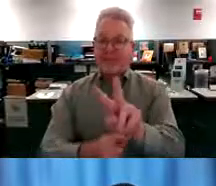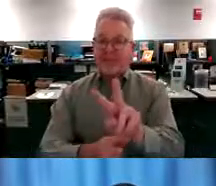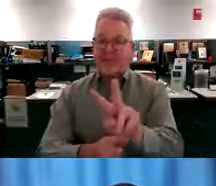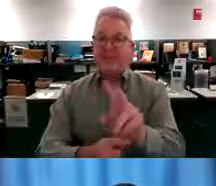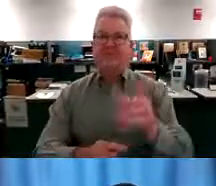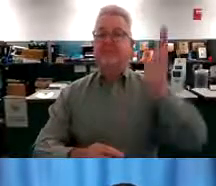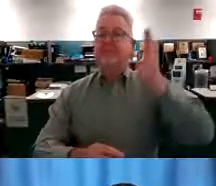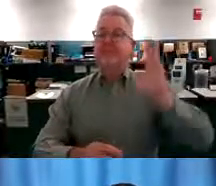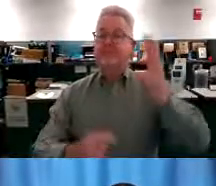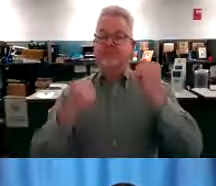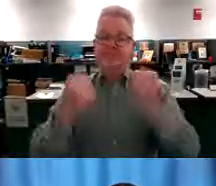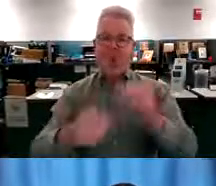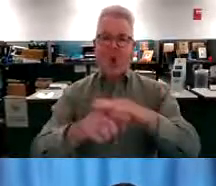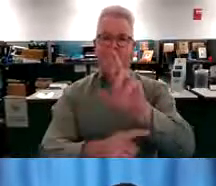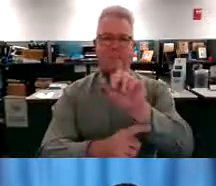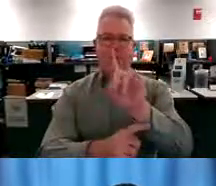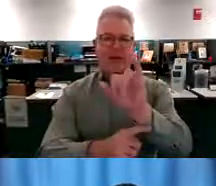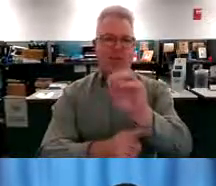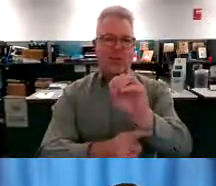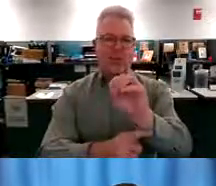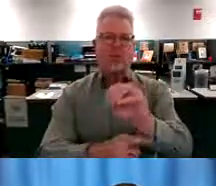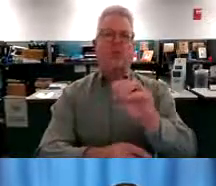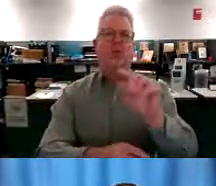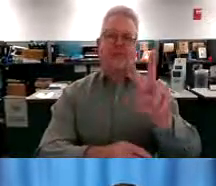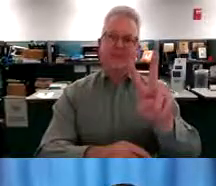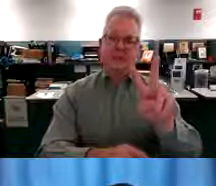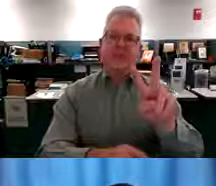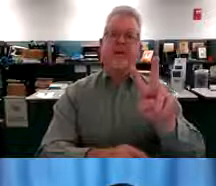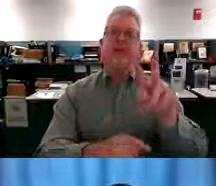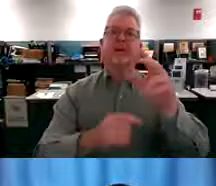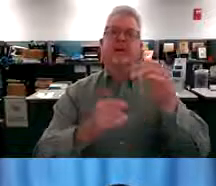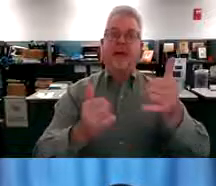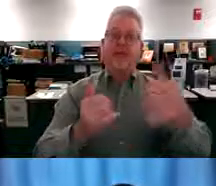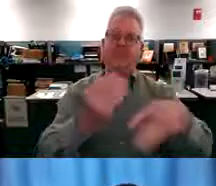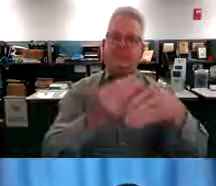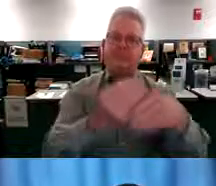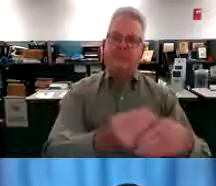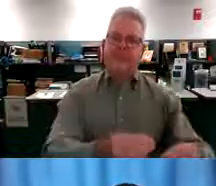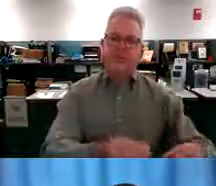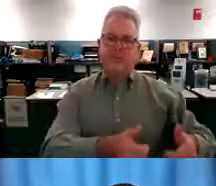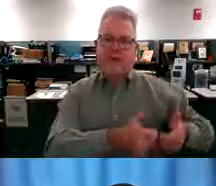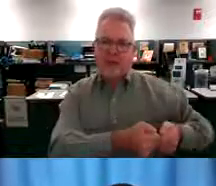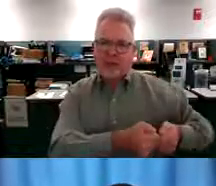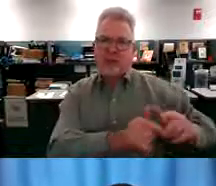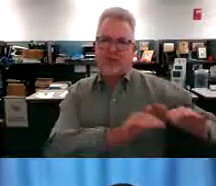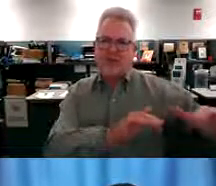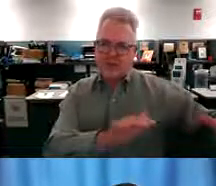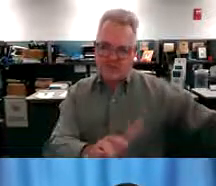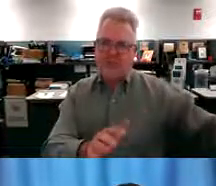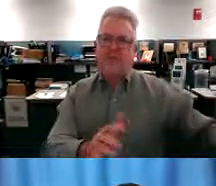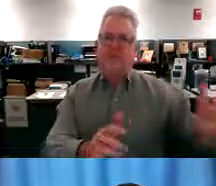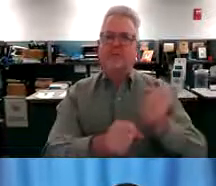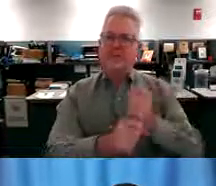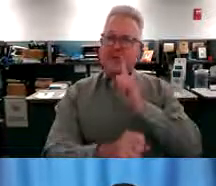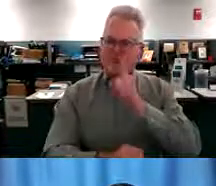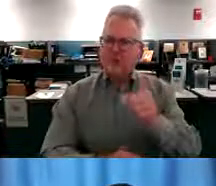alerts, broadcasts. You might see them on TV, maybe on radio, TV, and also now it